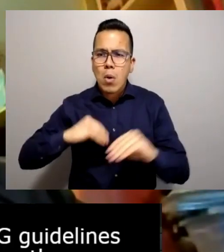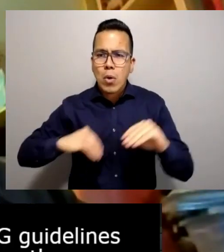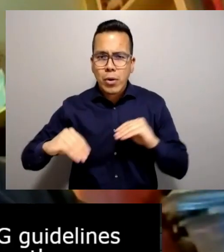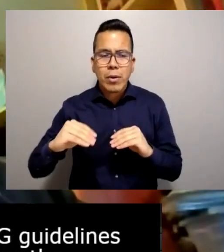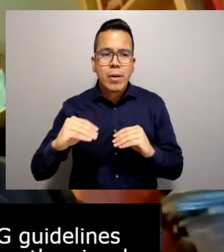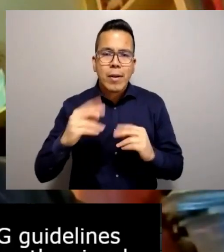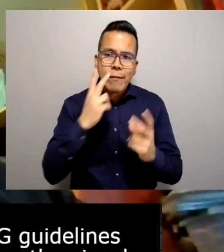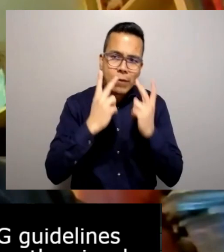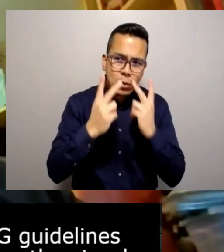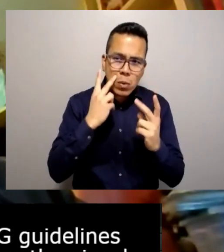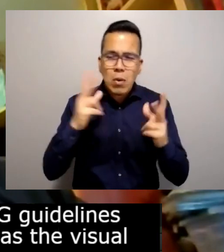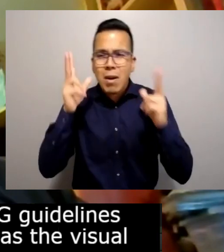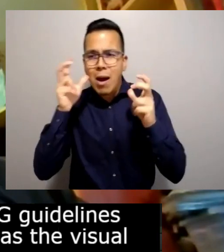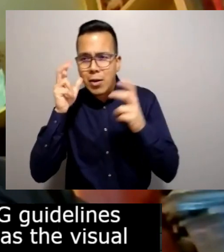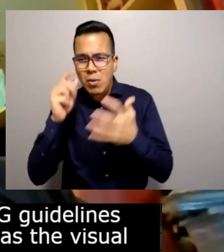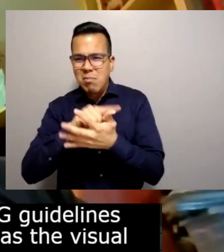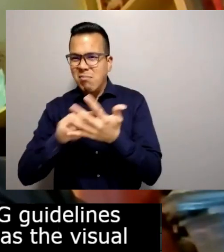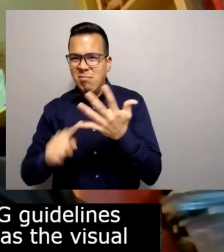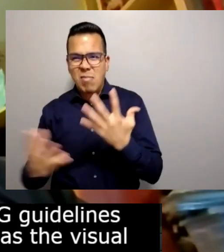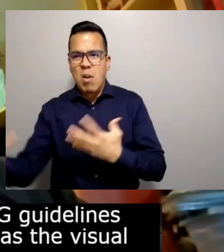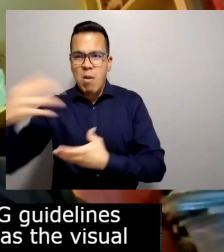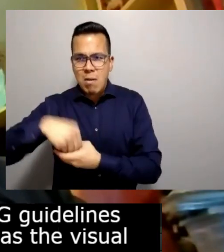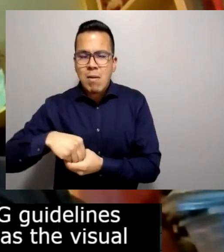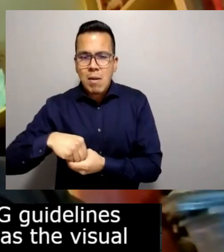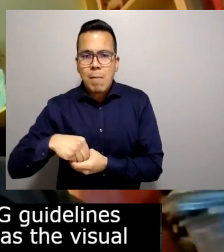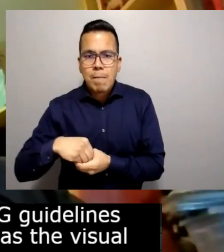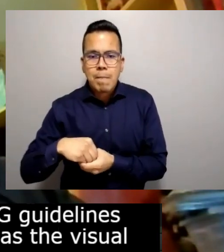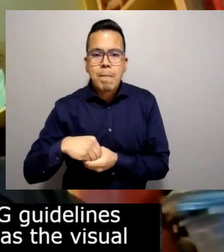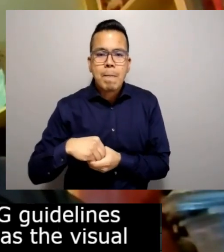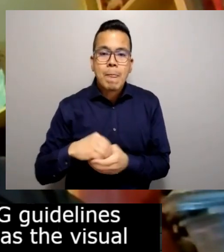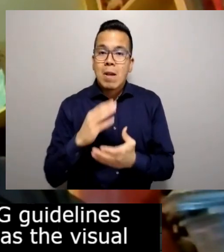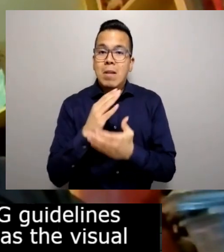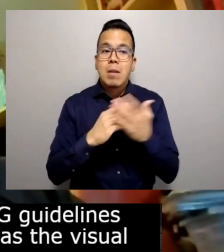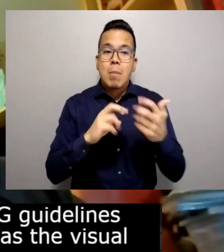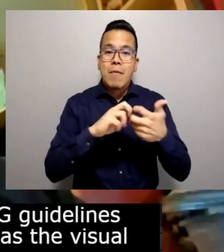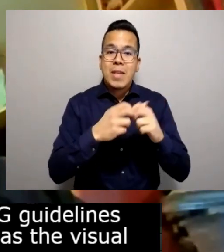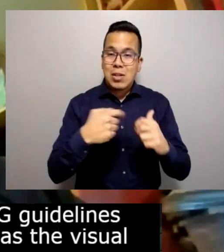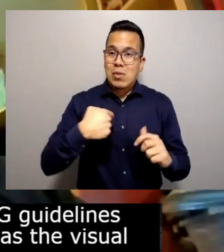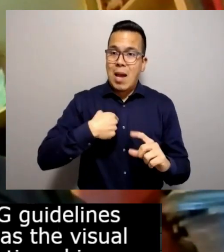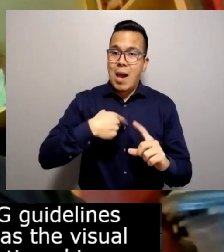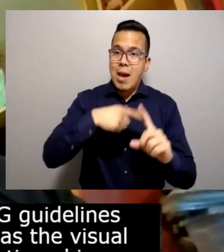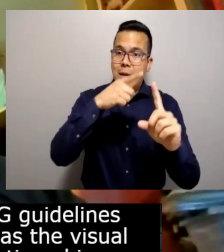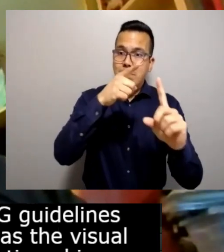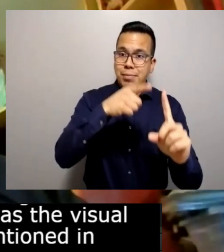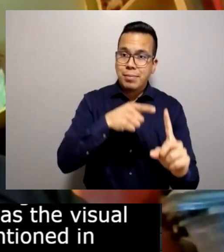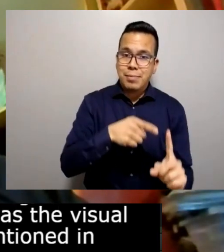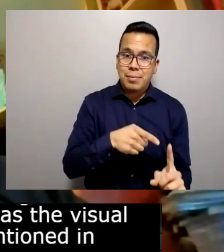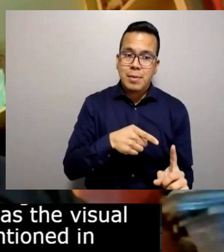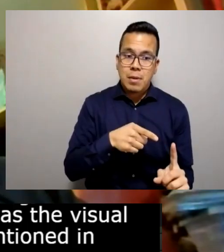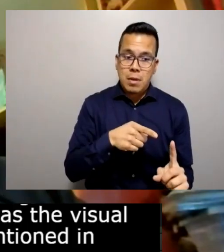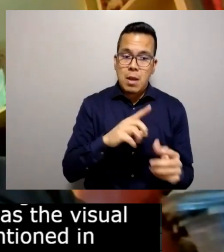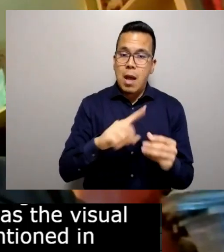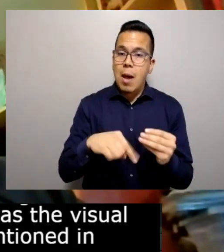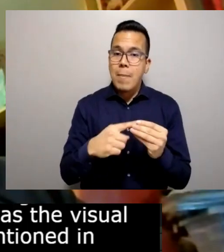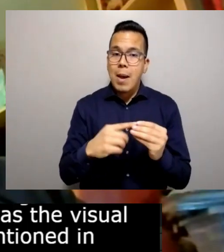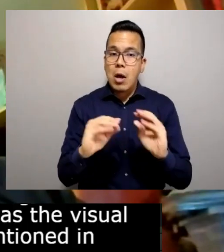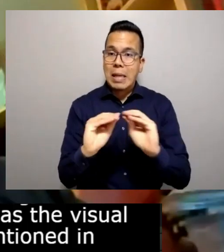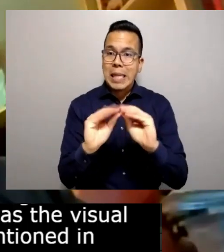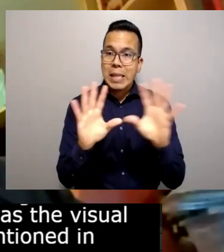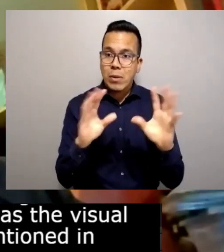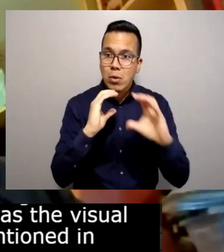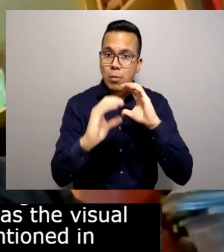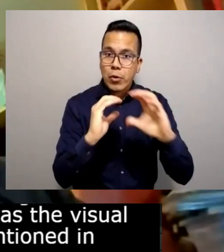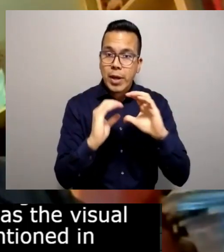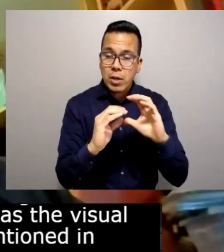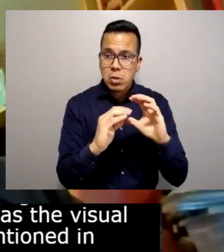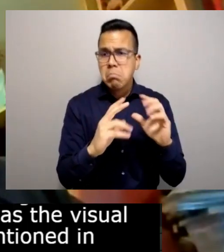audio impairments. Some of the issues I mentioned in terms of writing clearly also go to